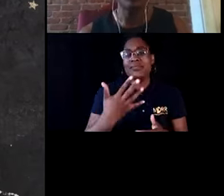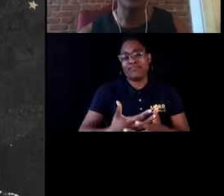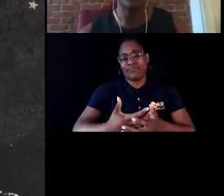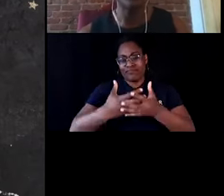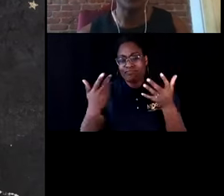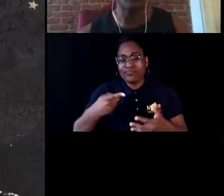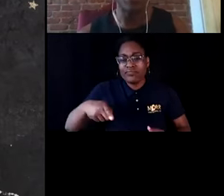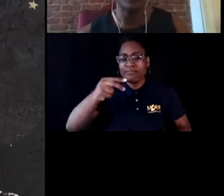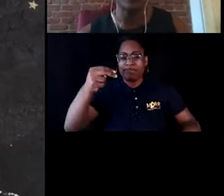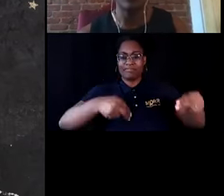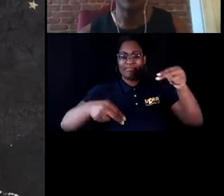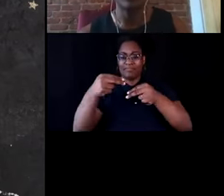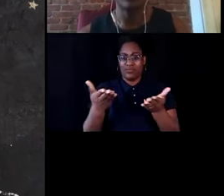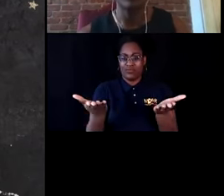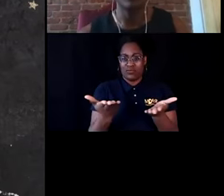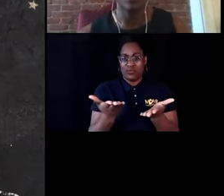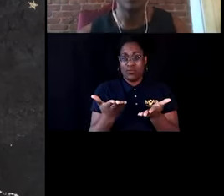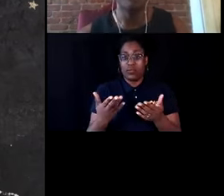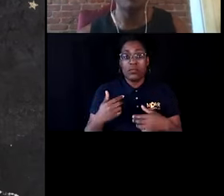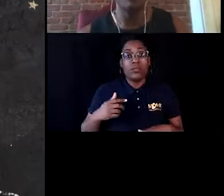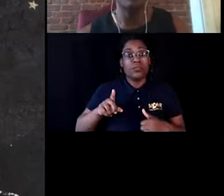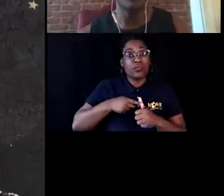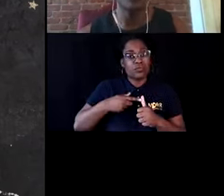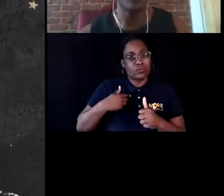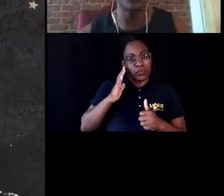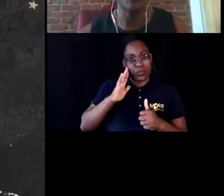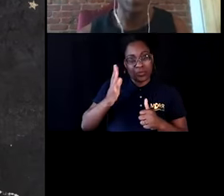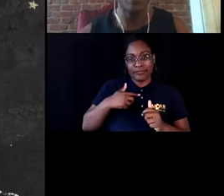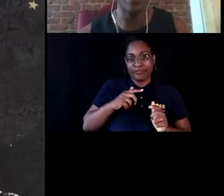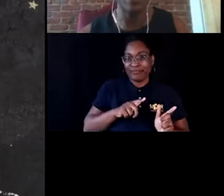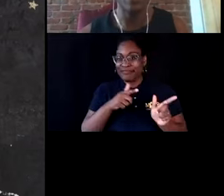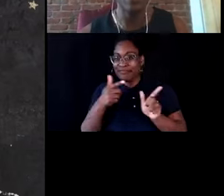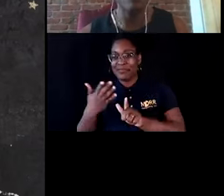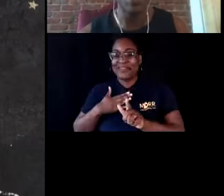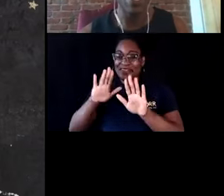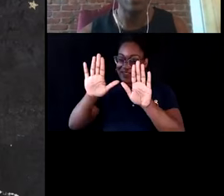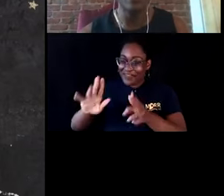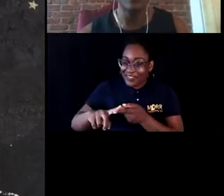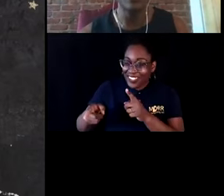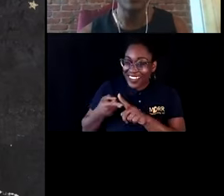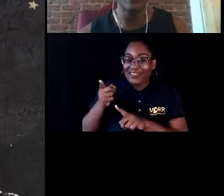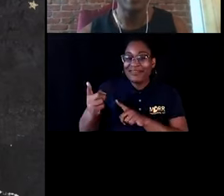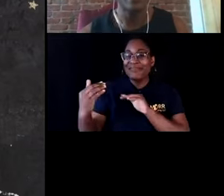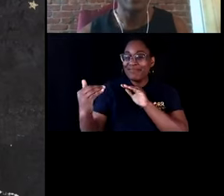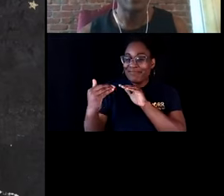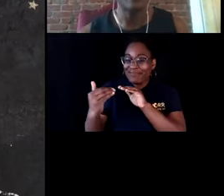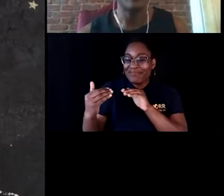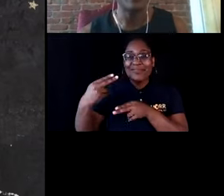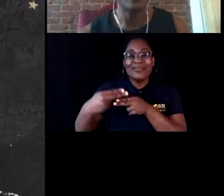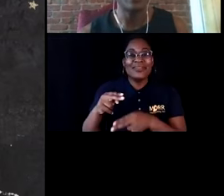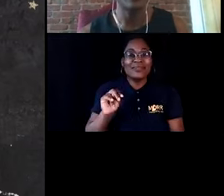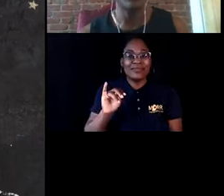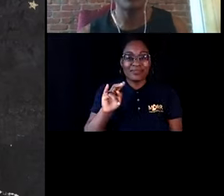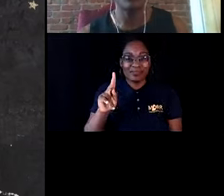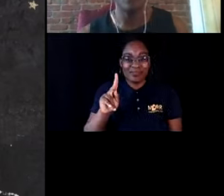I'm going to first pass things off to my wonderful friend and comrade, Nico,